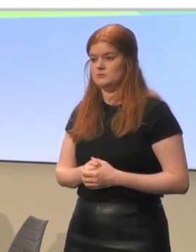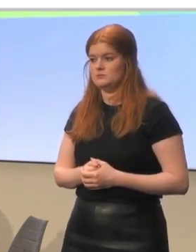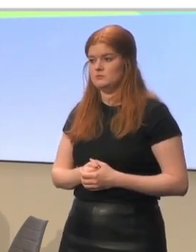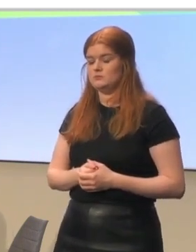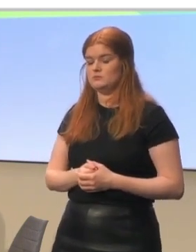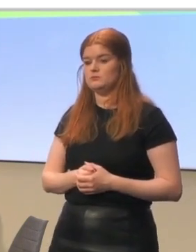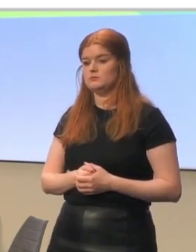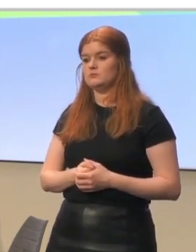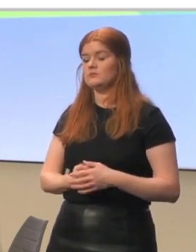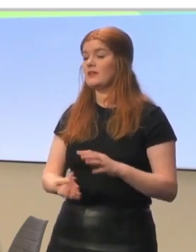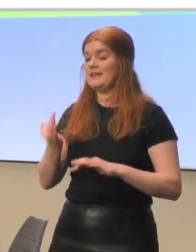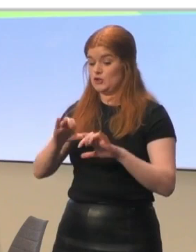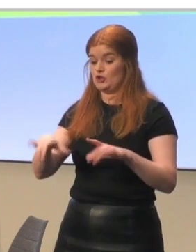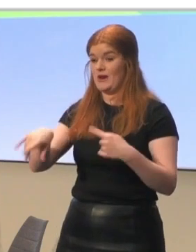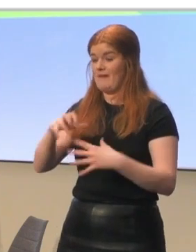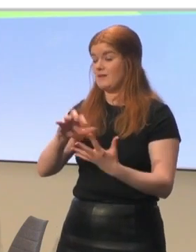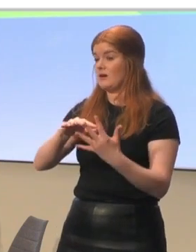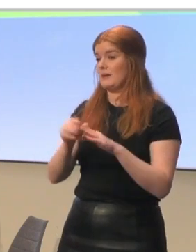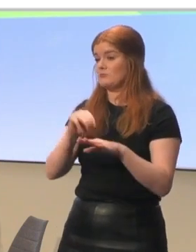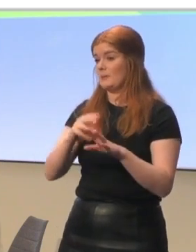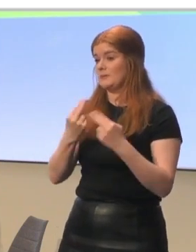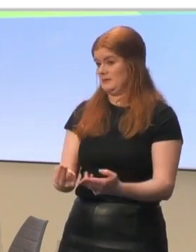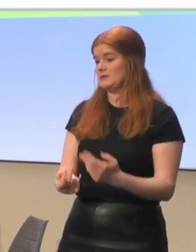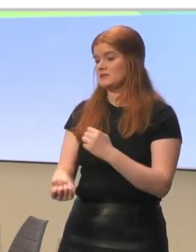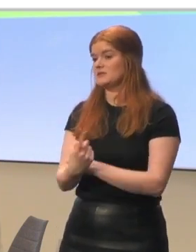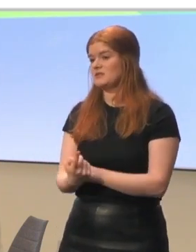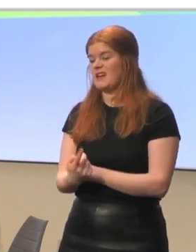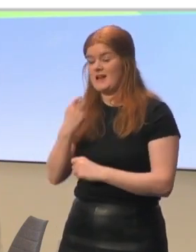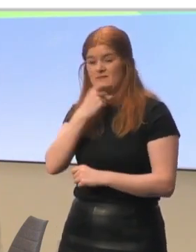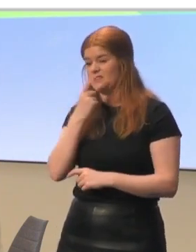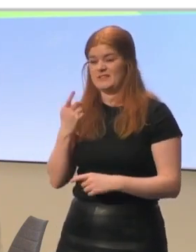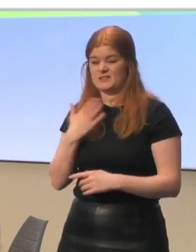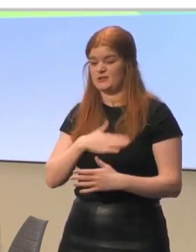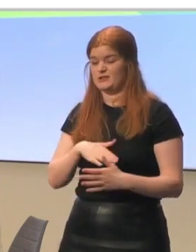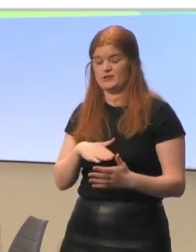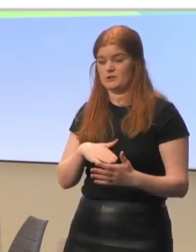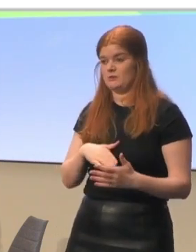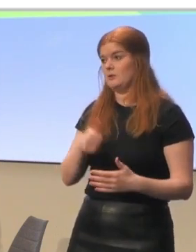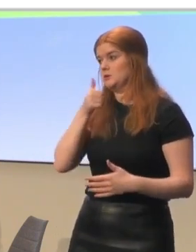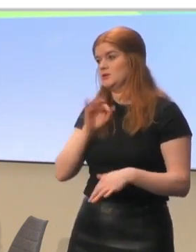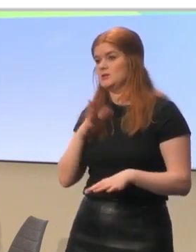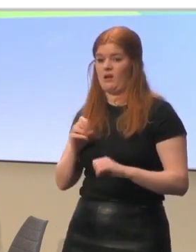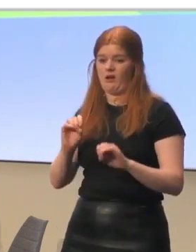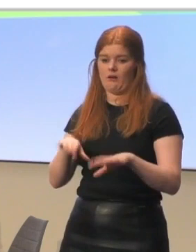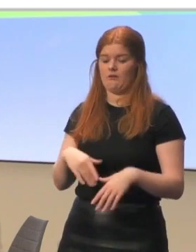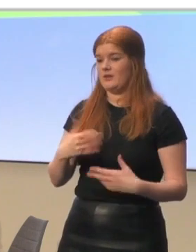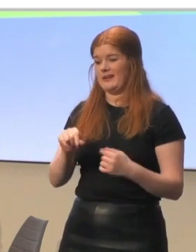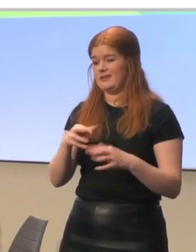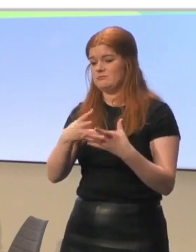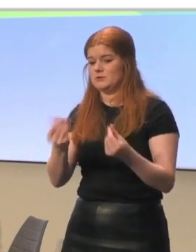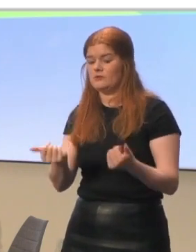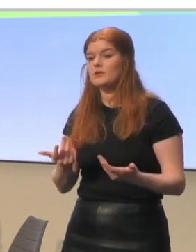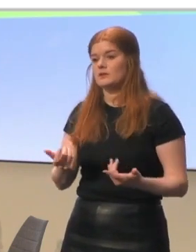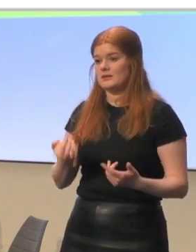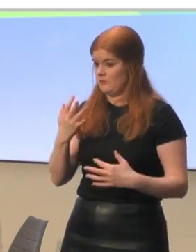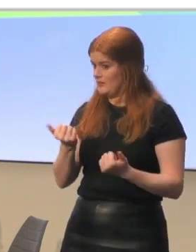Where children present with complex problem and needs, and it's very easy to sort of take the high level and sort of say, but that doesn't resolve. And you do